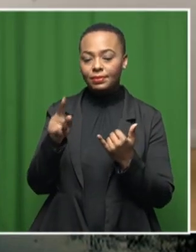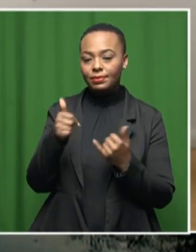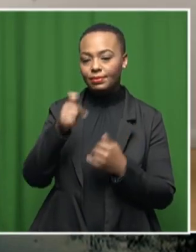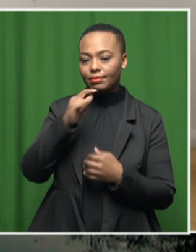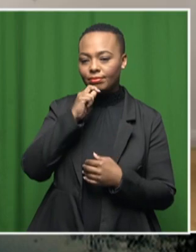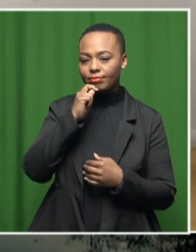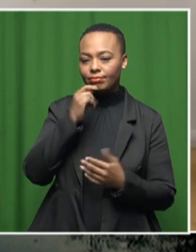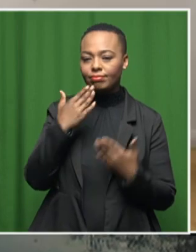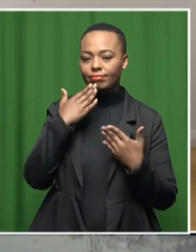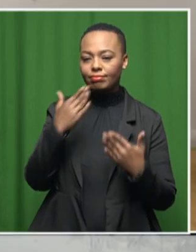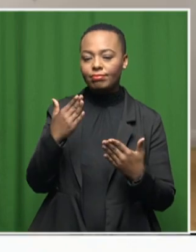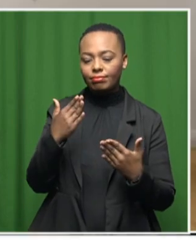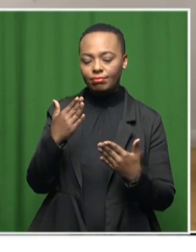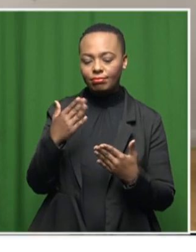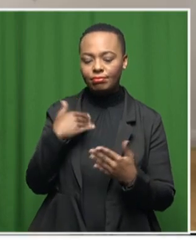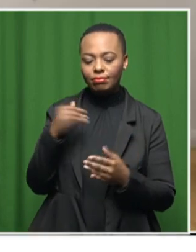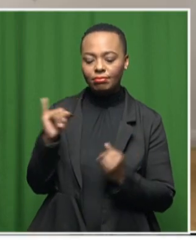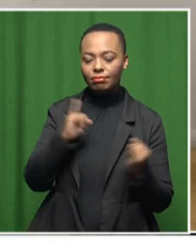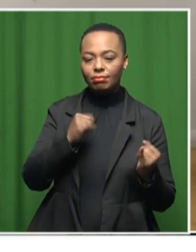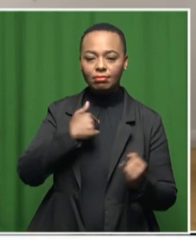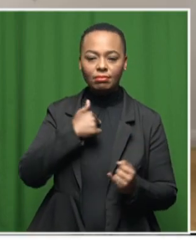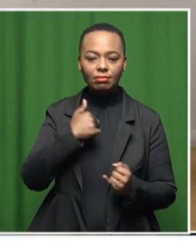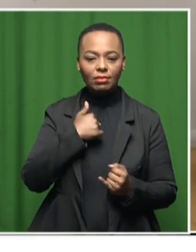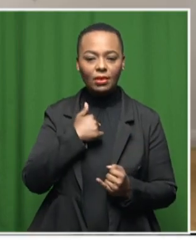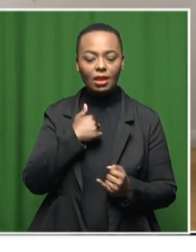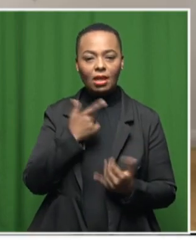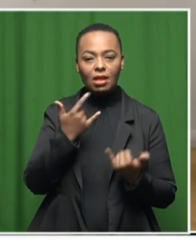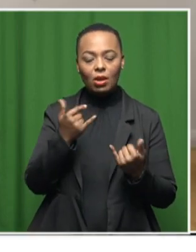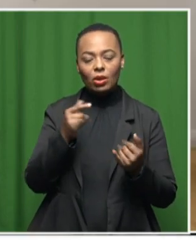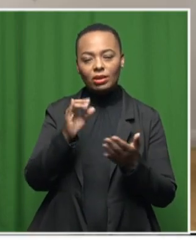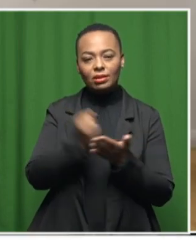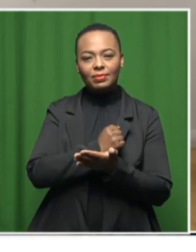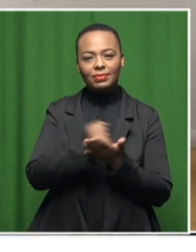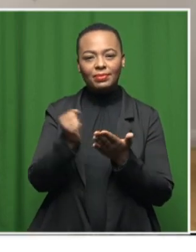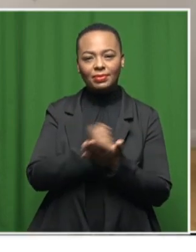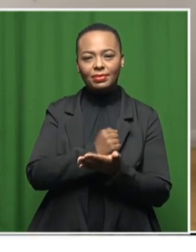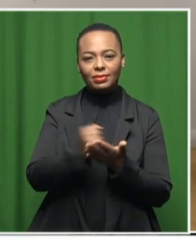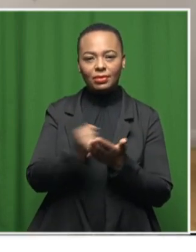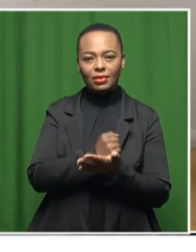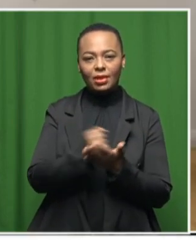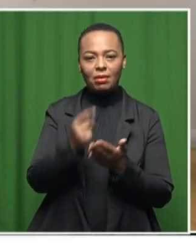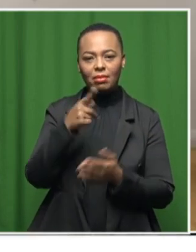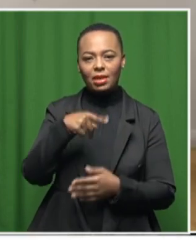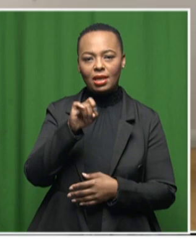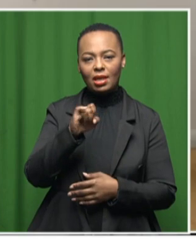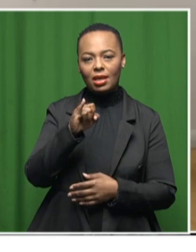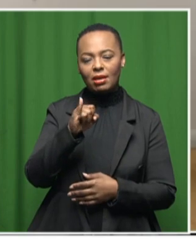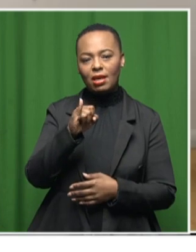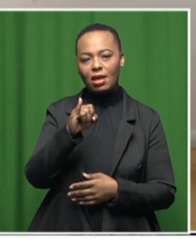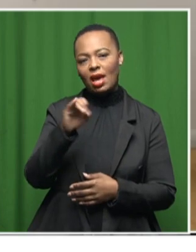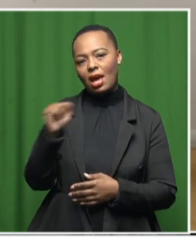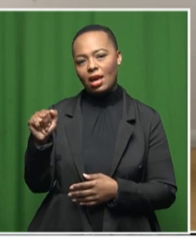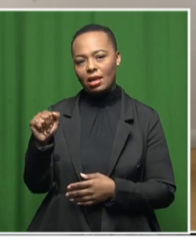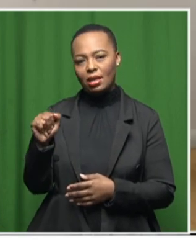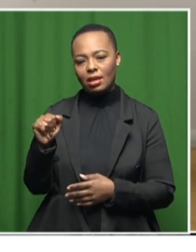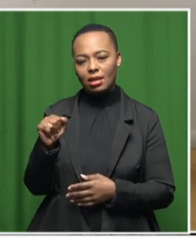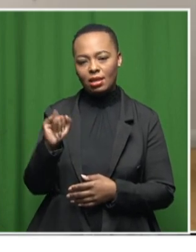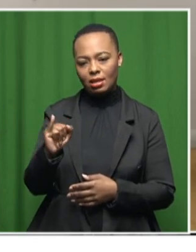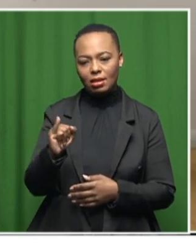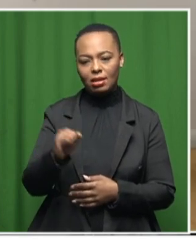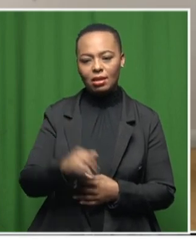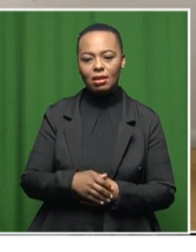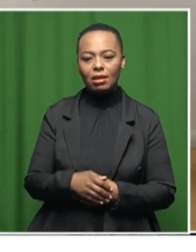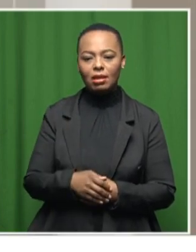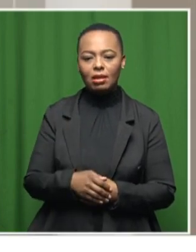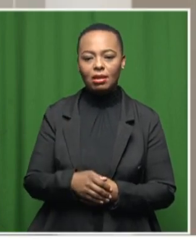brief background into how you became a certified PEI human lie detector and what that entails. Well, a human lie